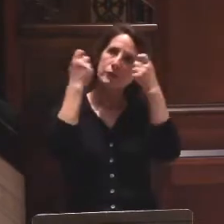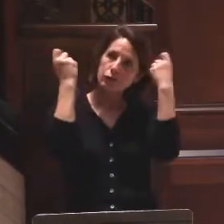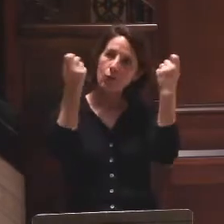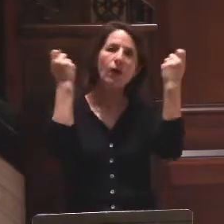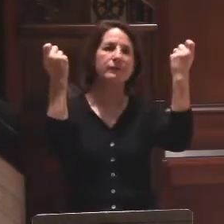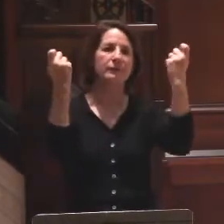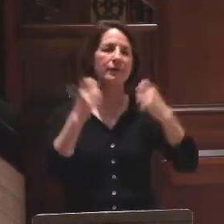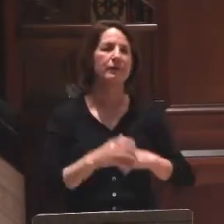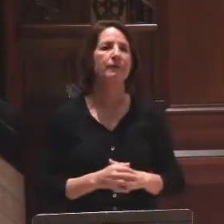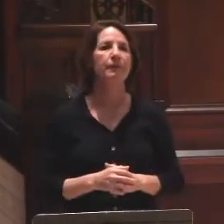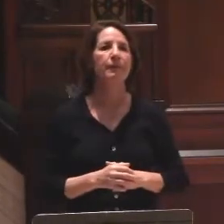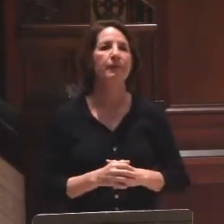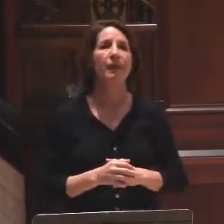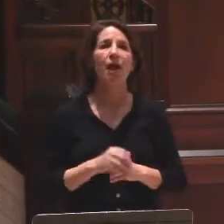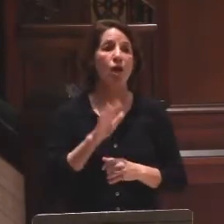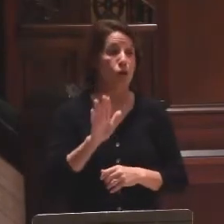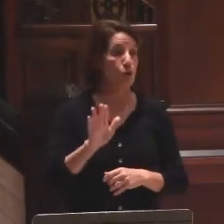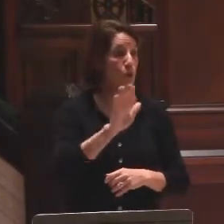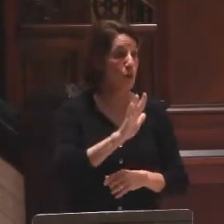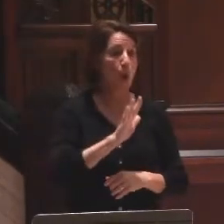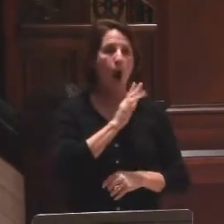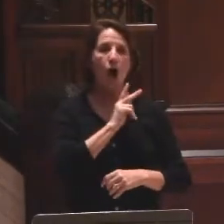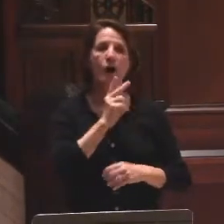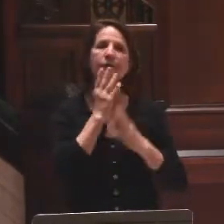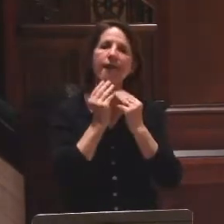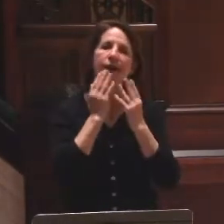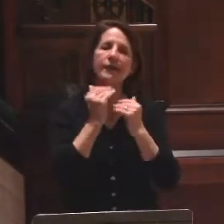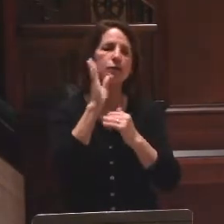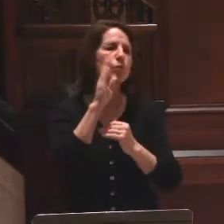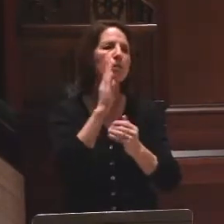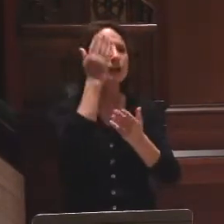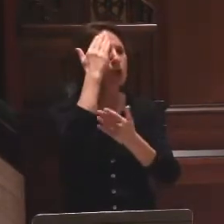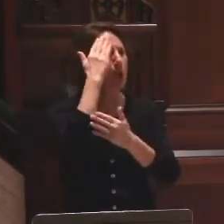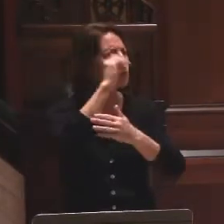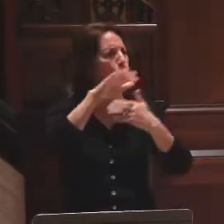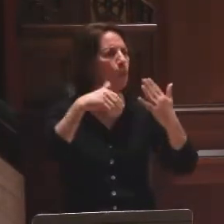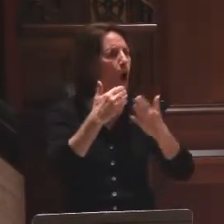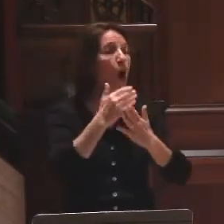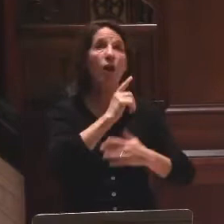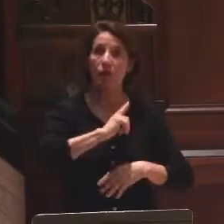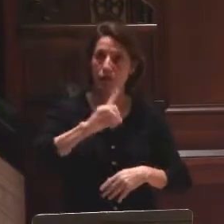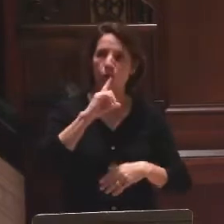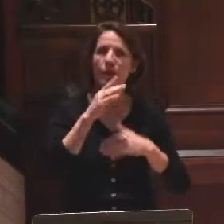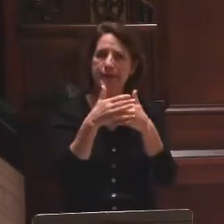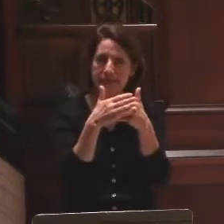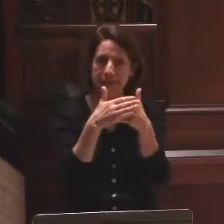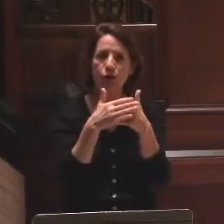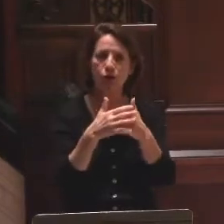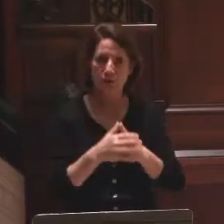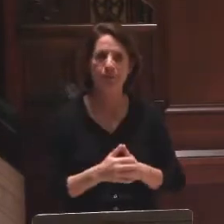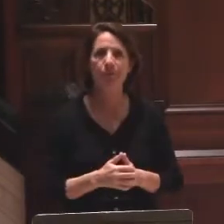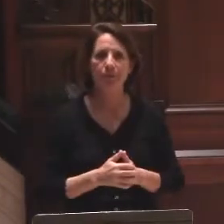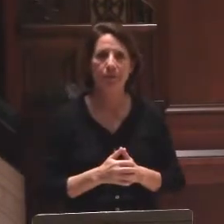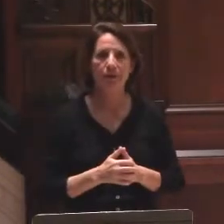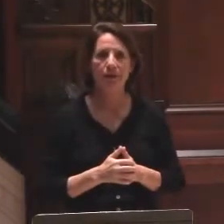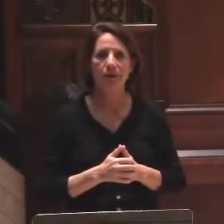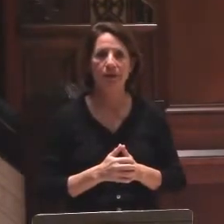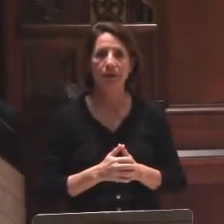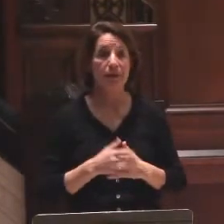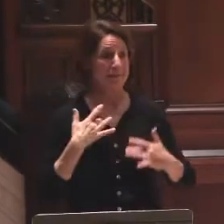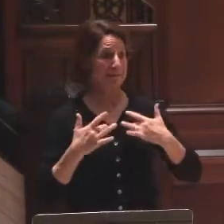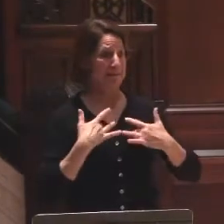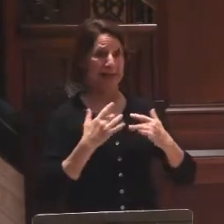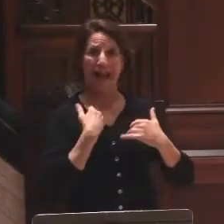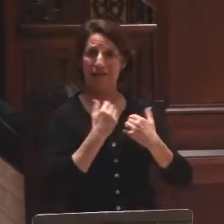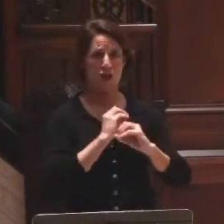rejoice. Your kindness should be known to all. The Lord is near. Have no anxiety at